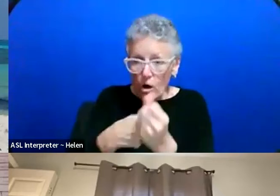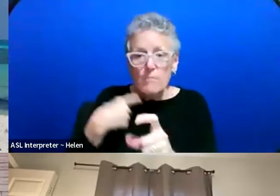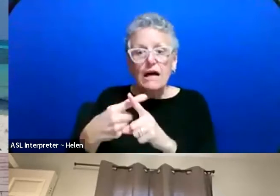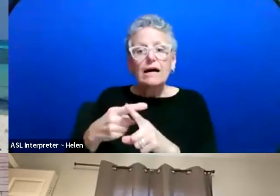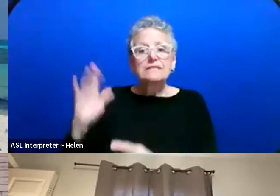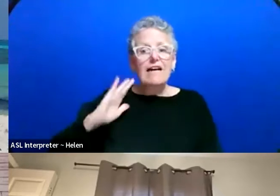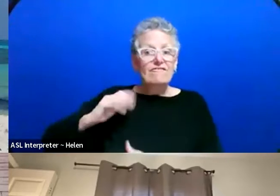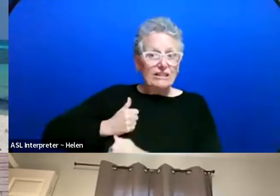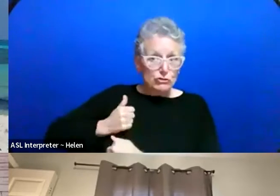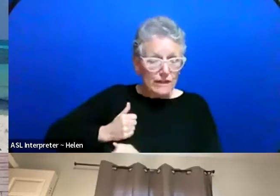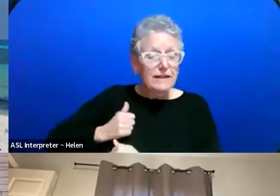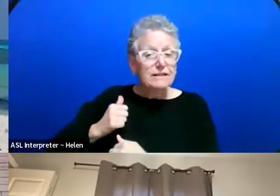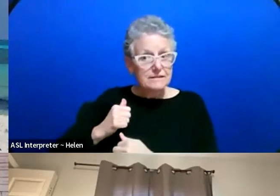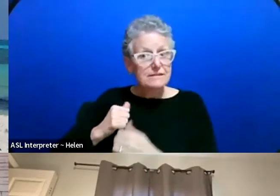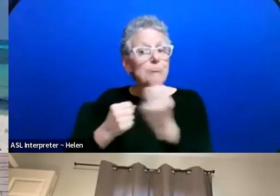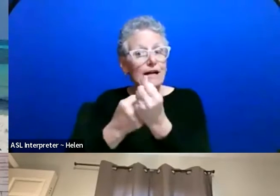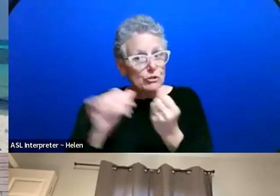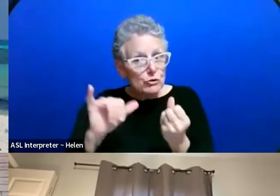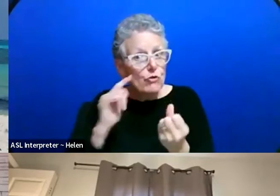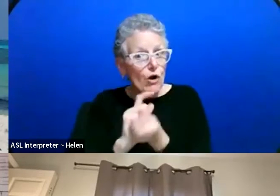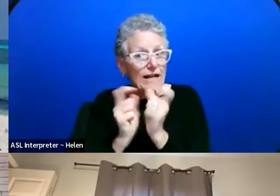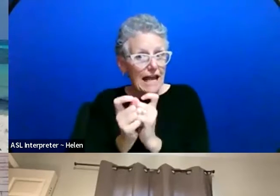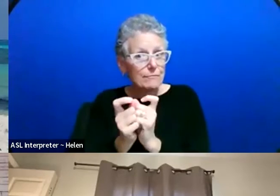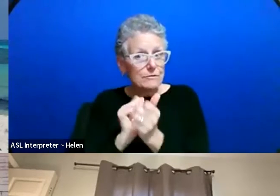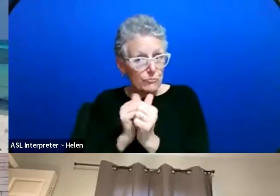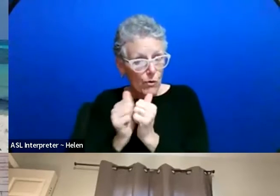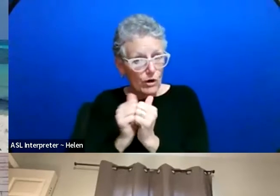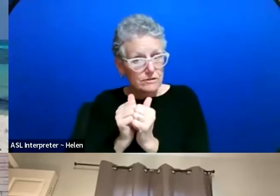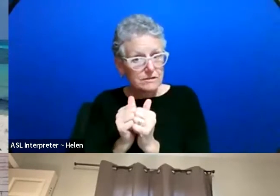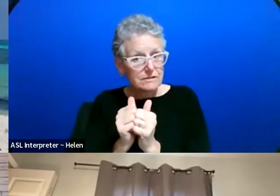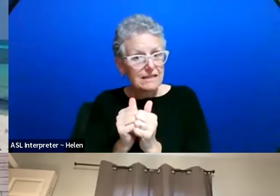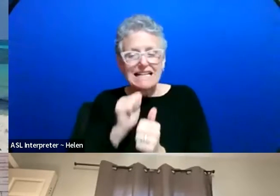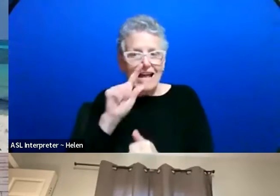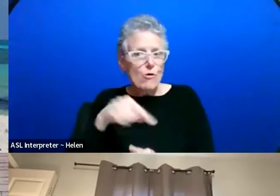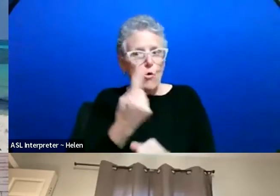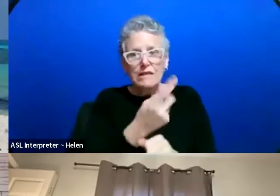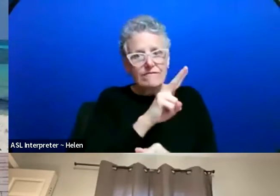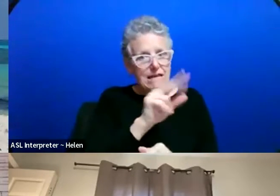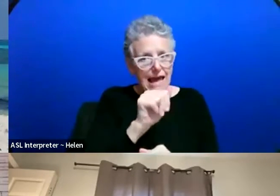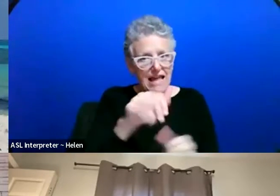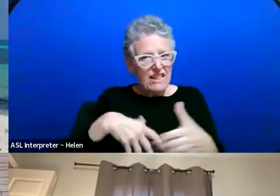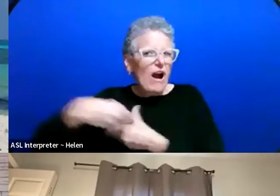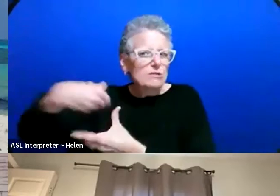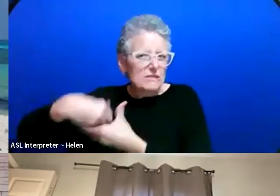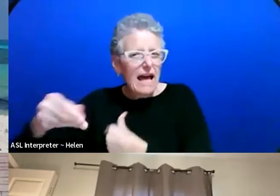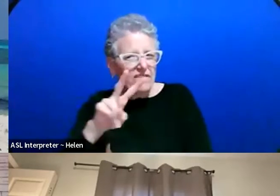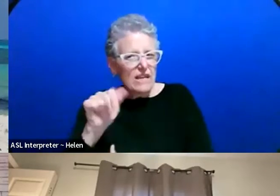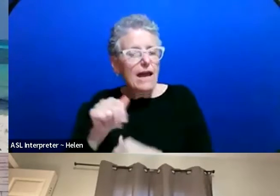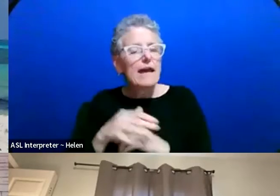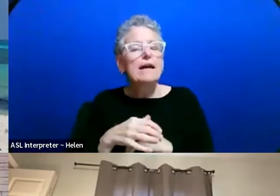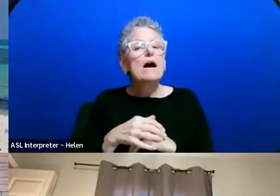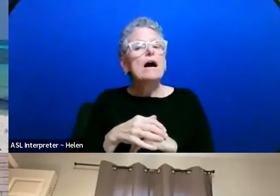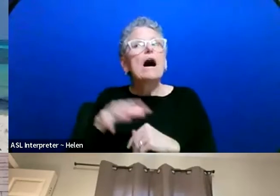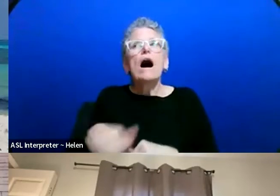big sponsors of adaptive sports external to the VA directly. As far as